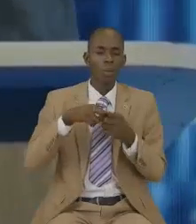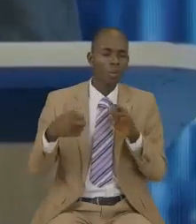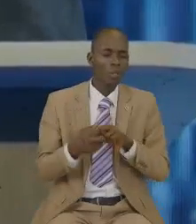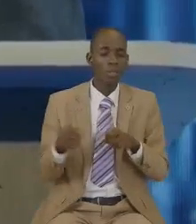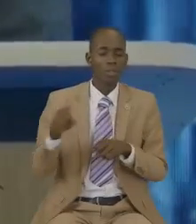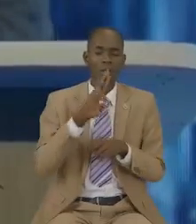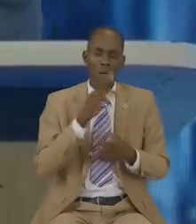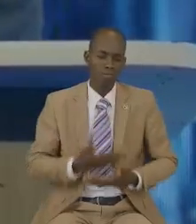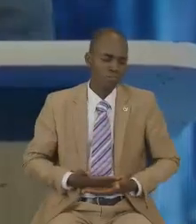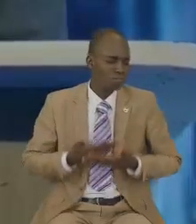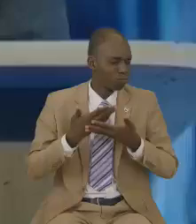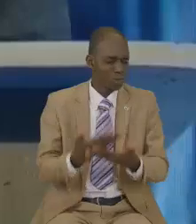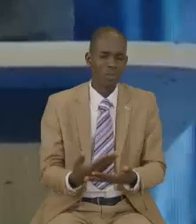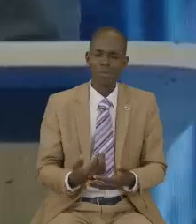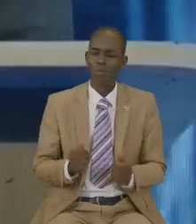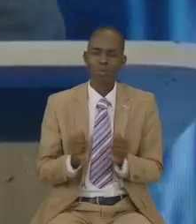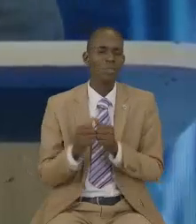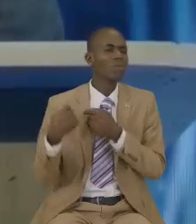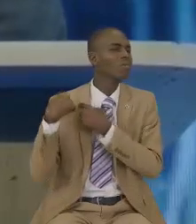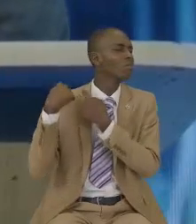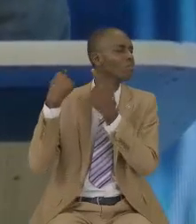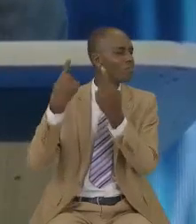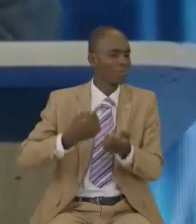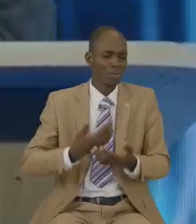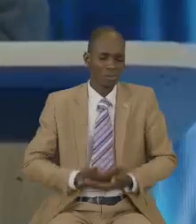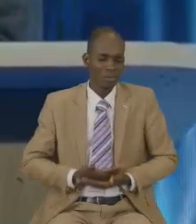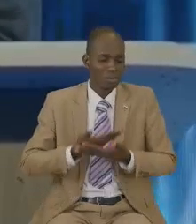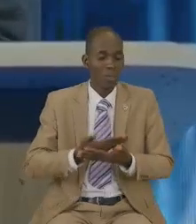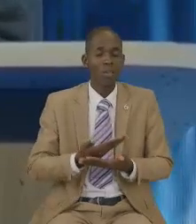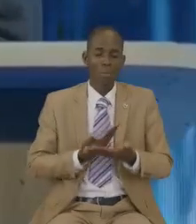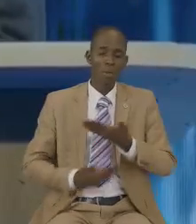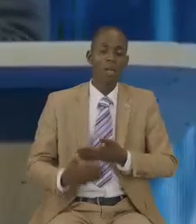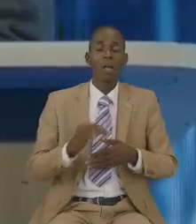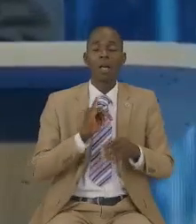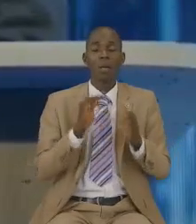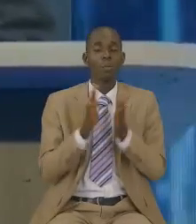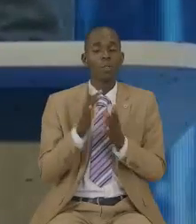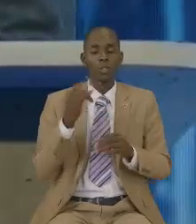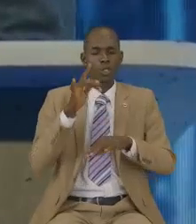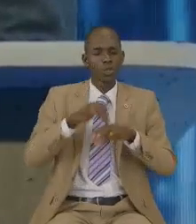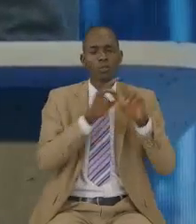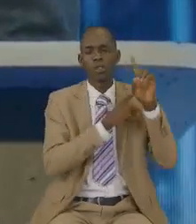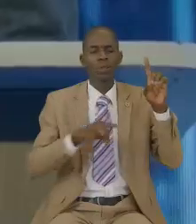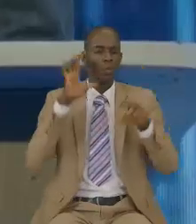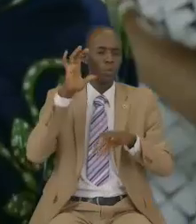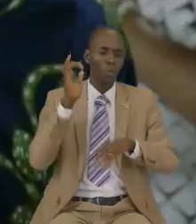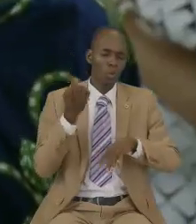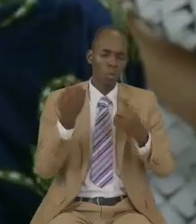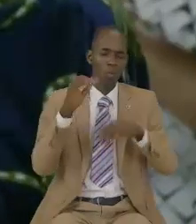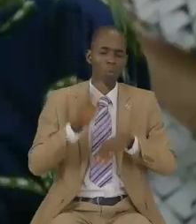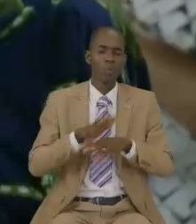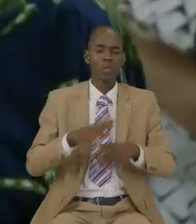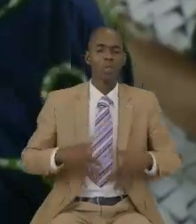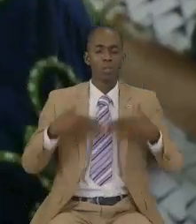born with, and that problem have been there since birth. I pray the touch of the Lord will come upon your life now.